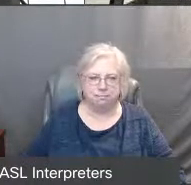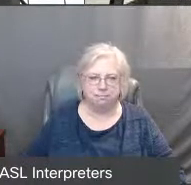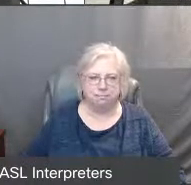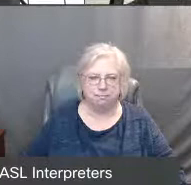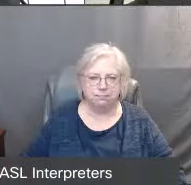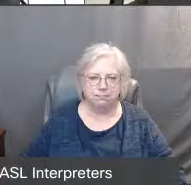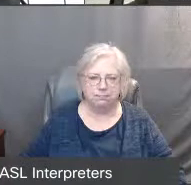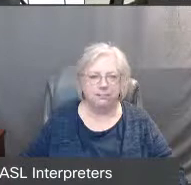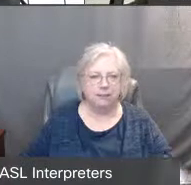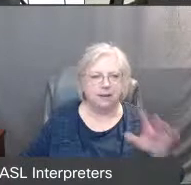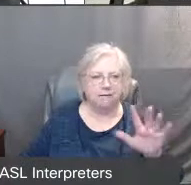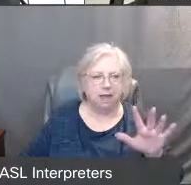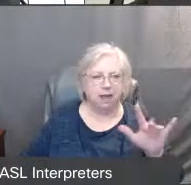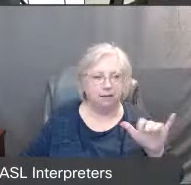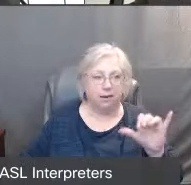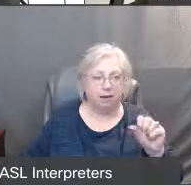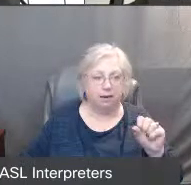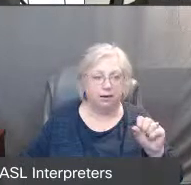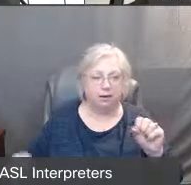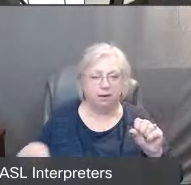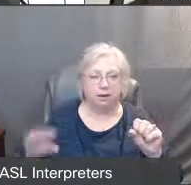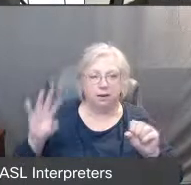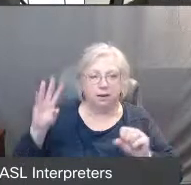That is 5 ayes,